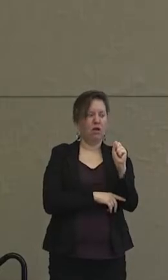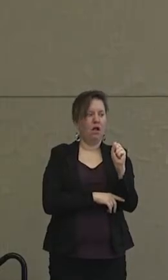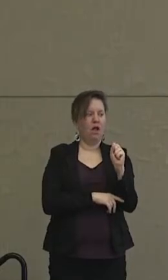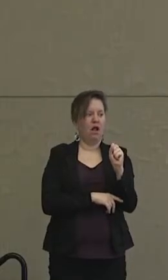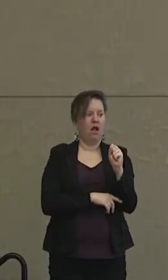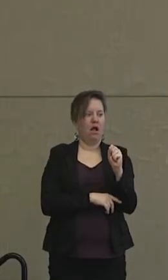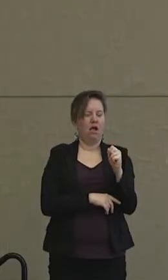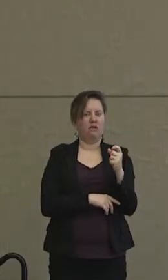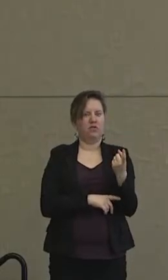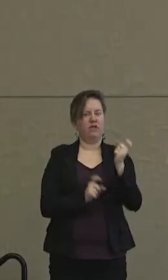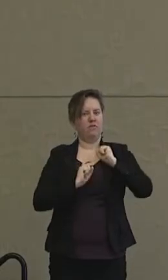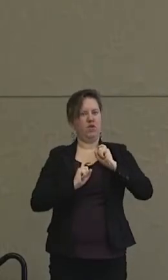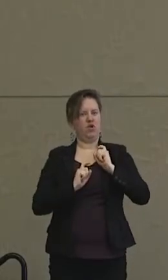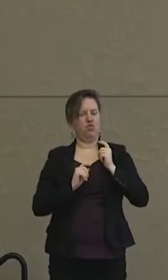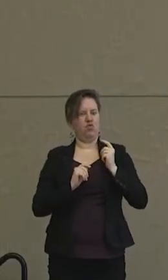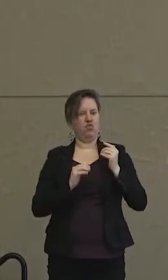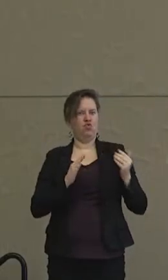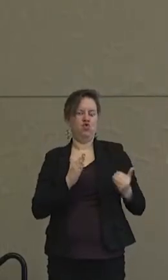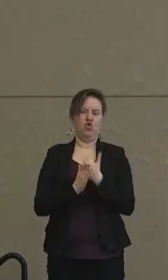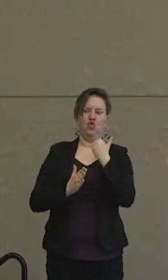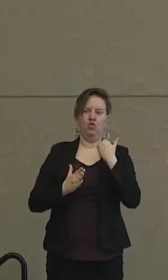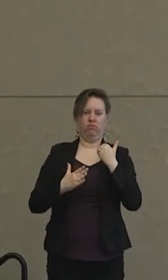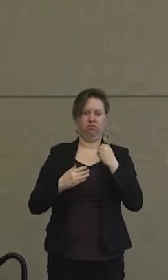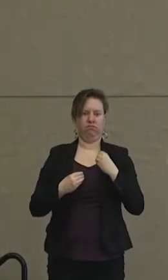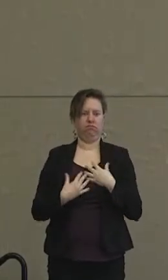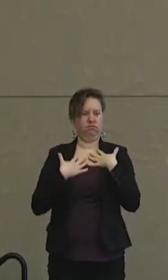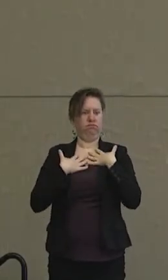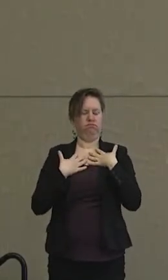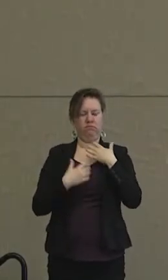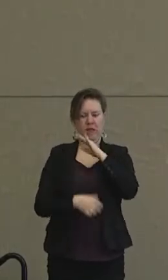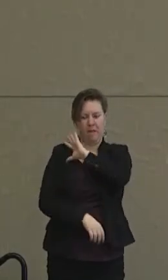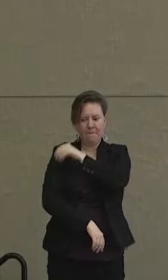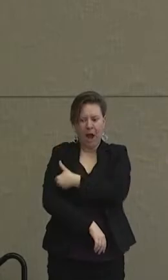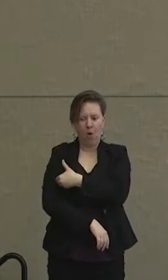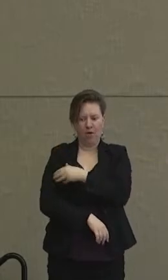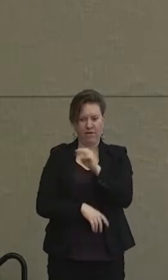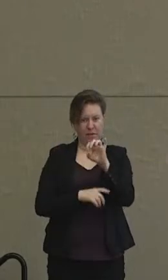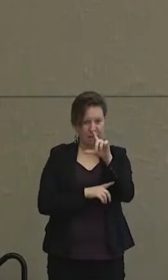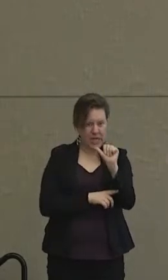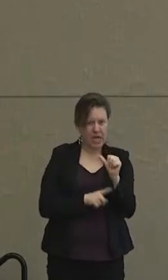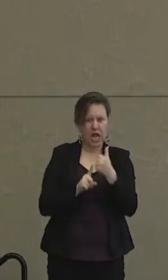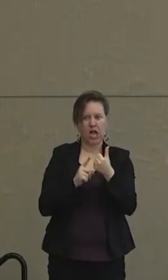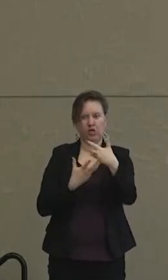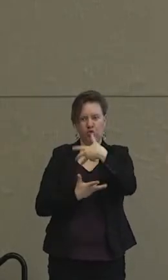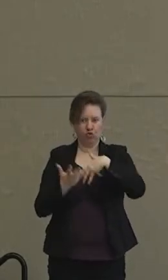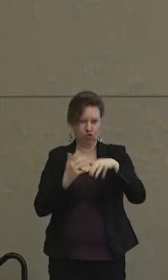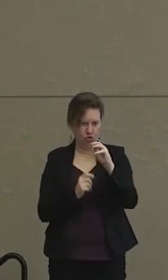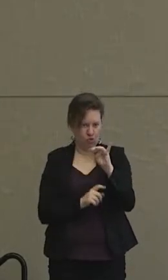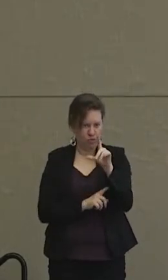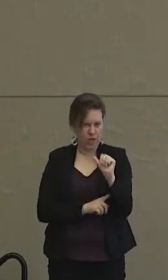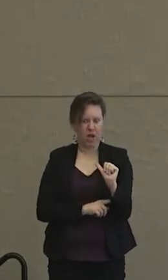given me new interest in the power of media and social media,